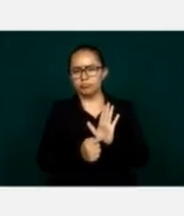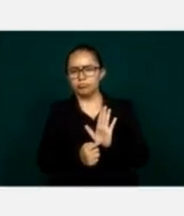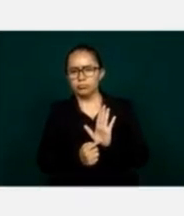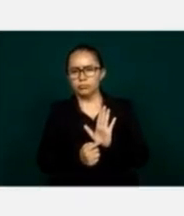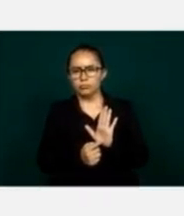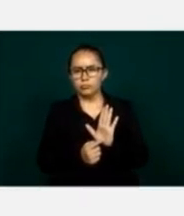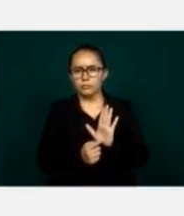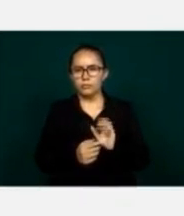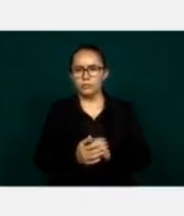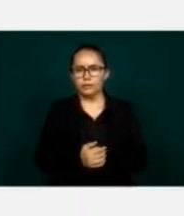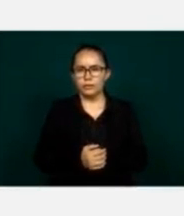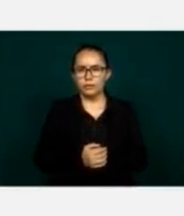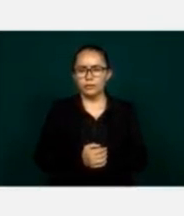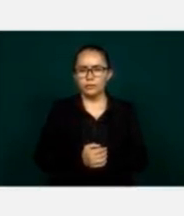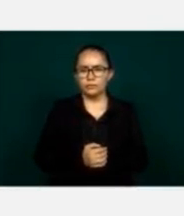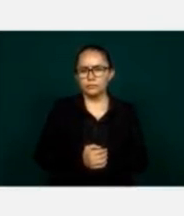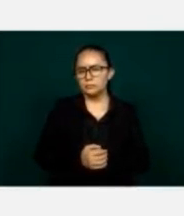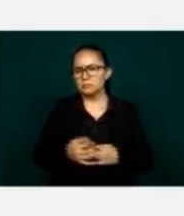been assigned to the,